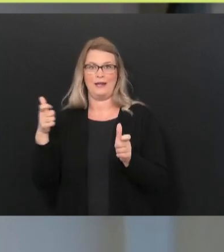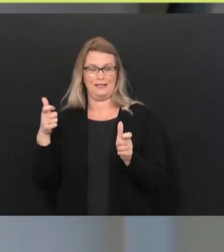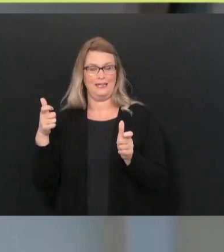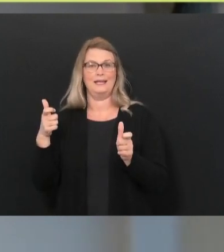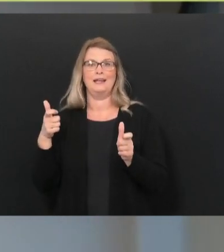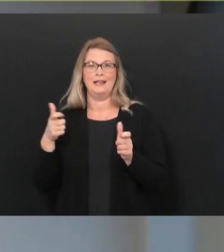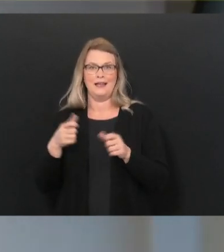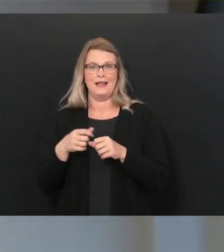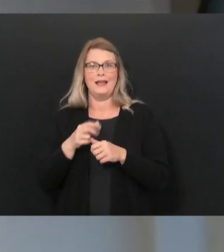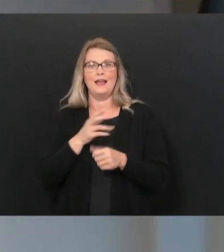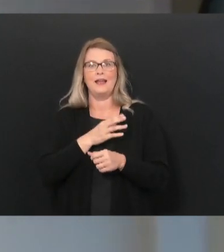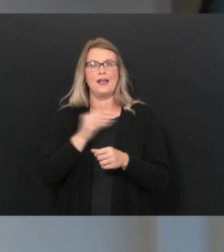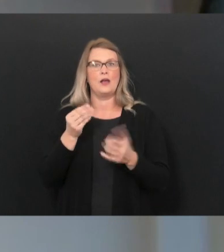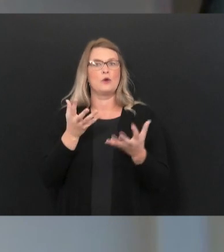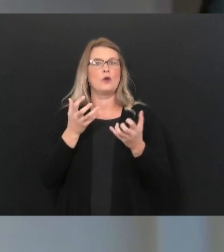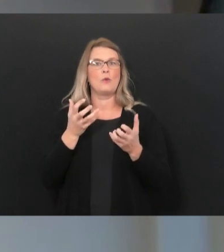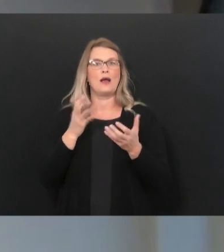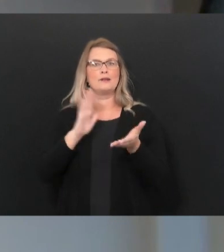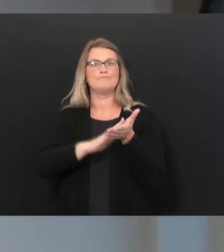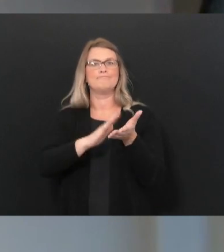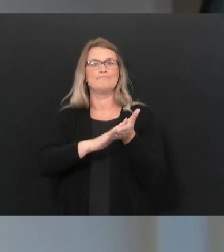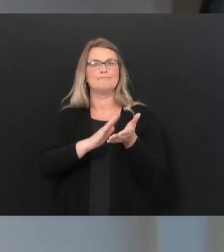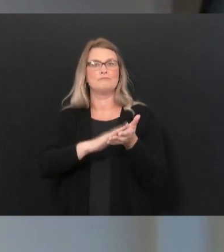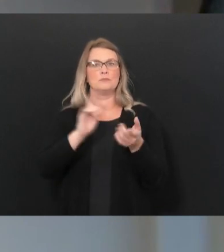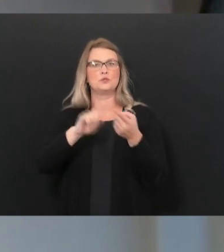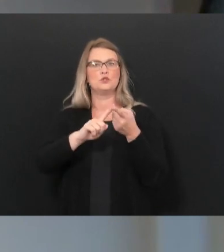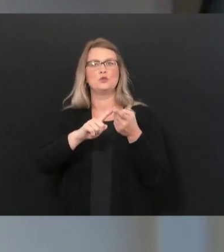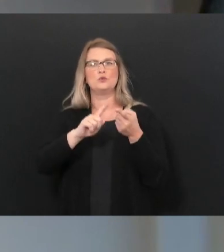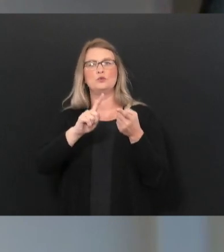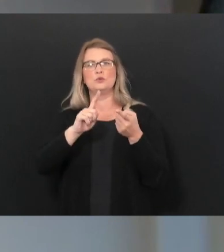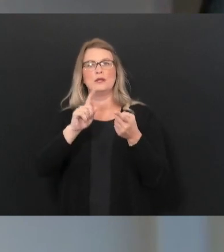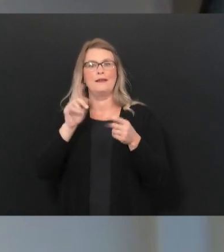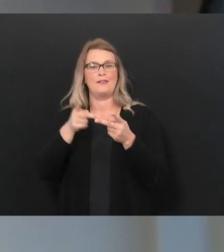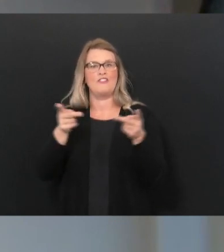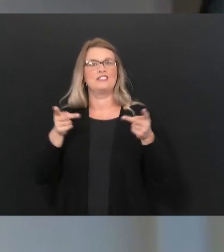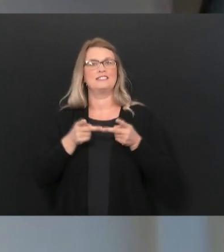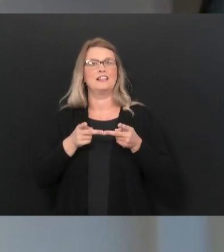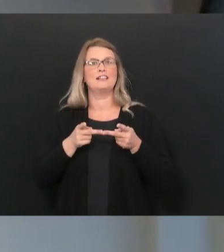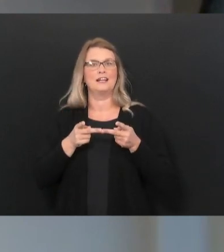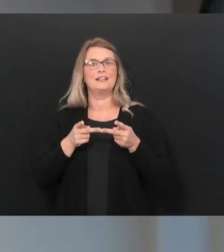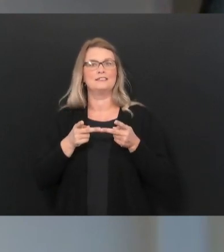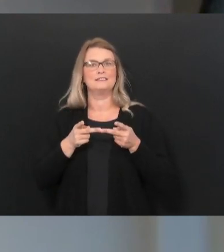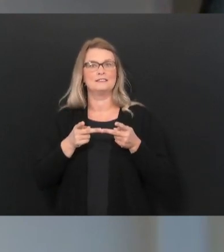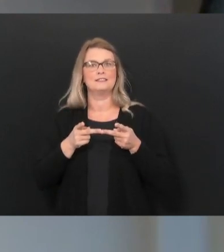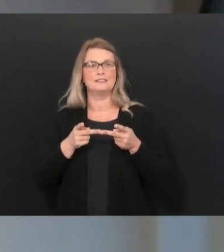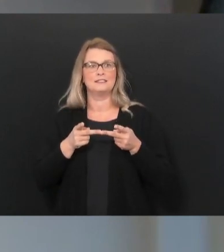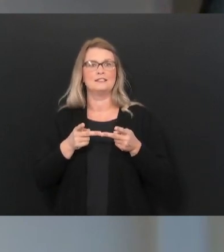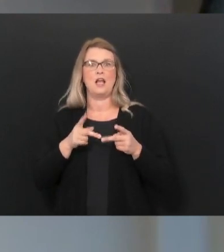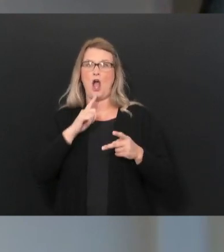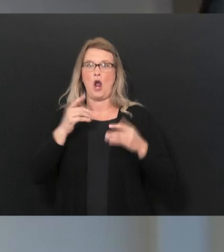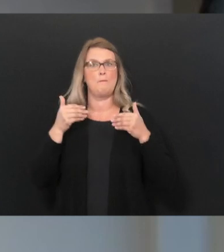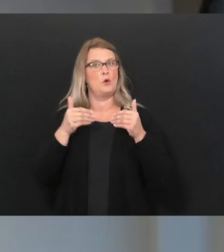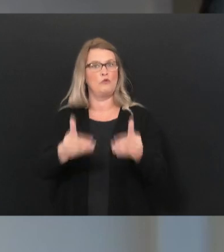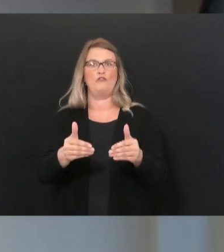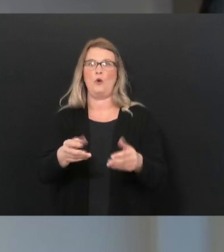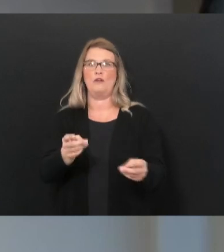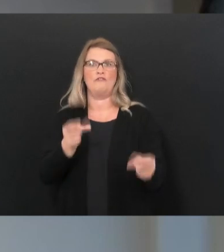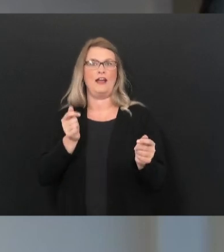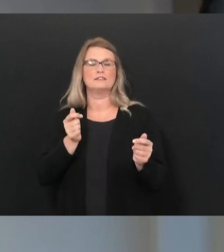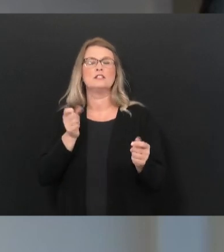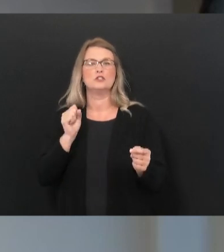board. And we want to give a shout out both to the facilities that are really so actively moving forward. So the first ones that have